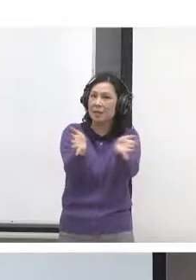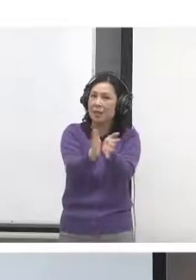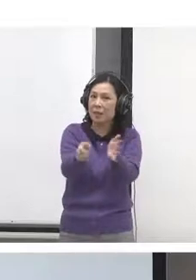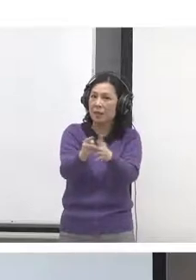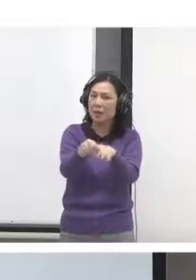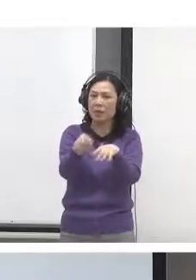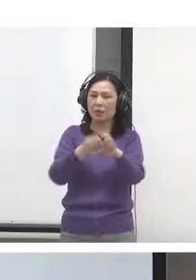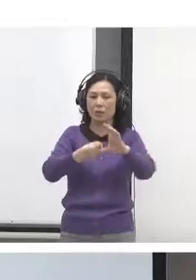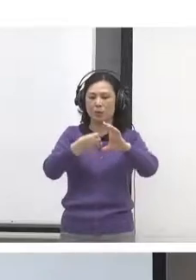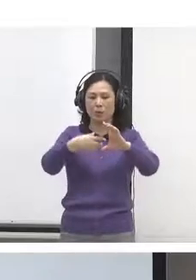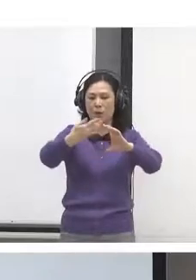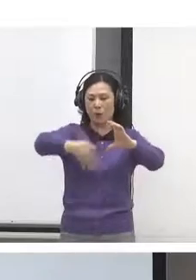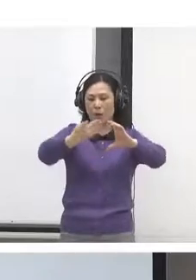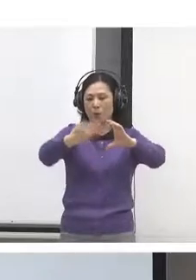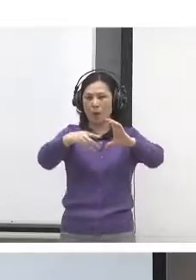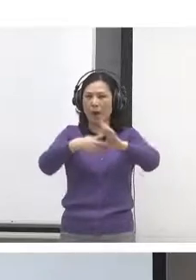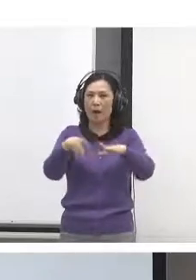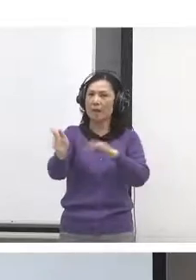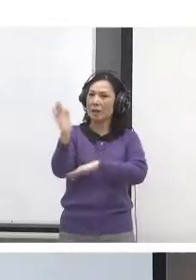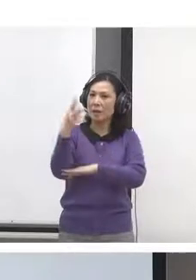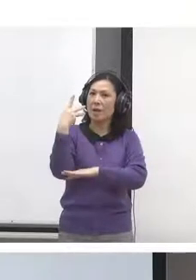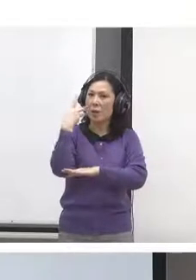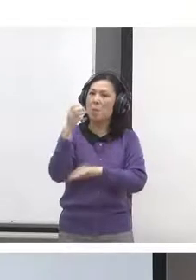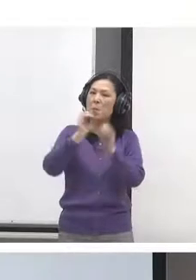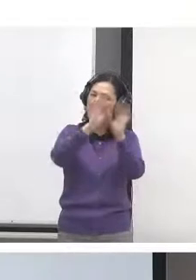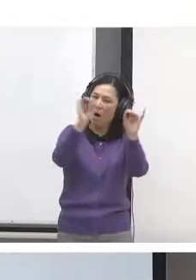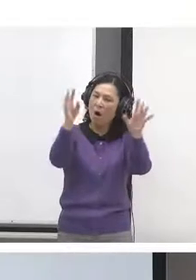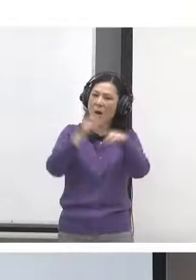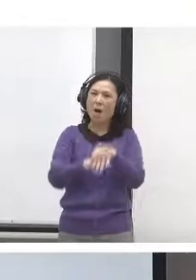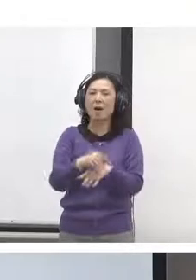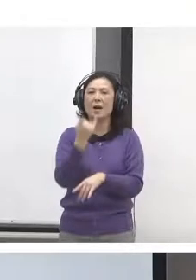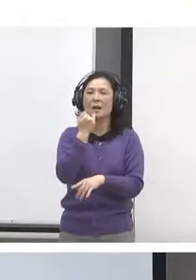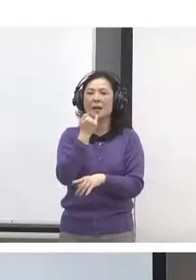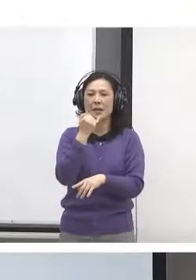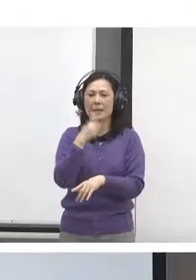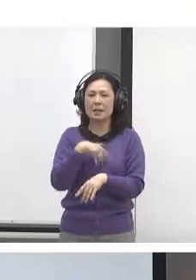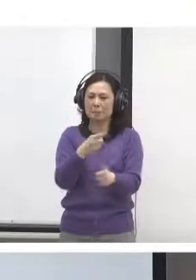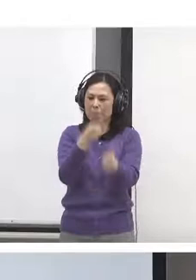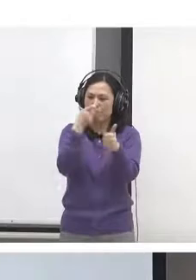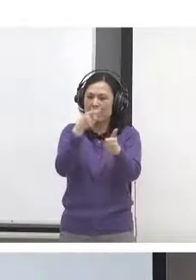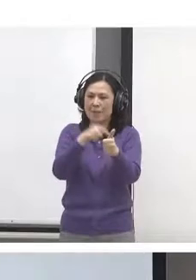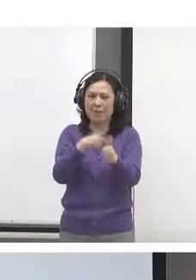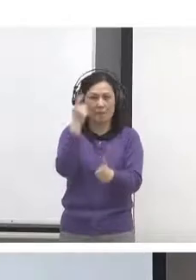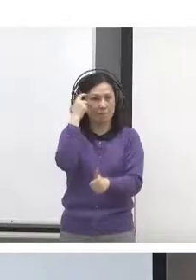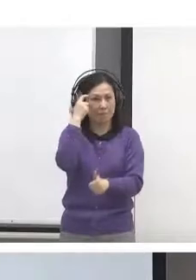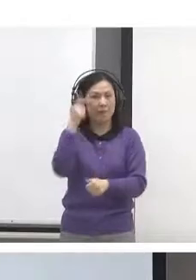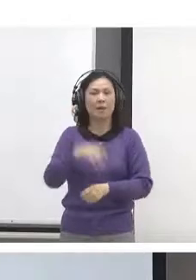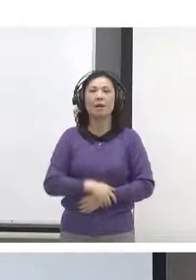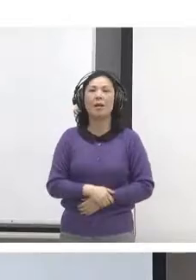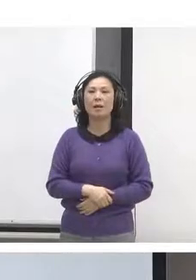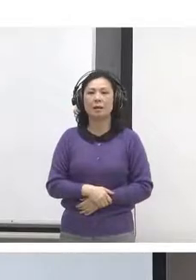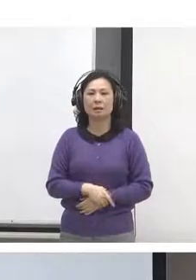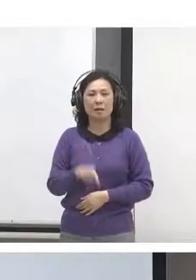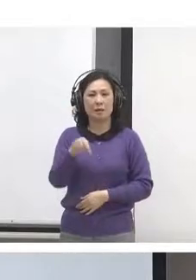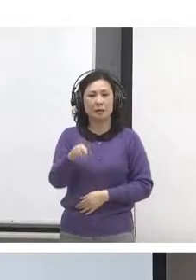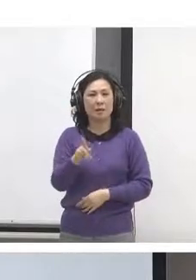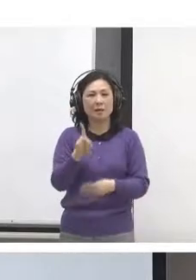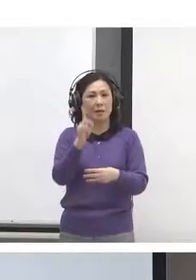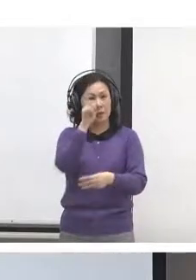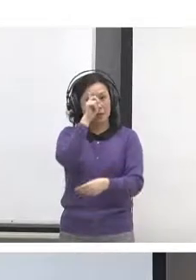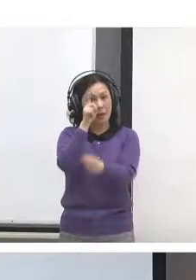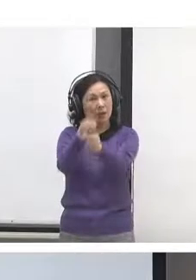run on social media and to raise awareness, and really fueled by a concern about the intersection